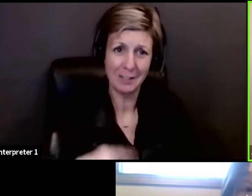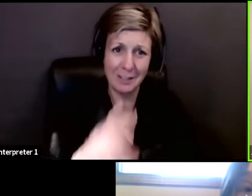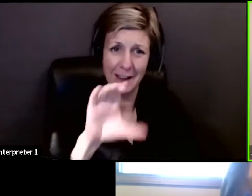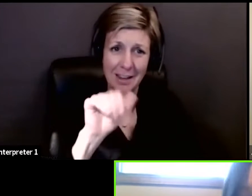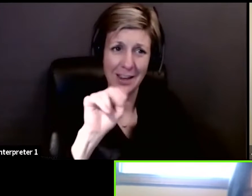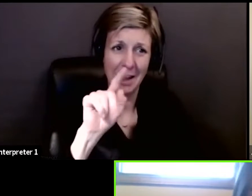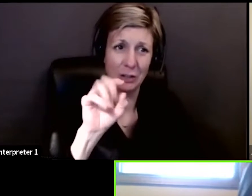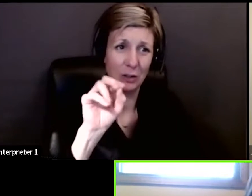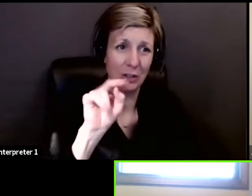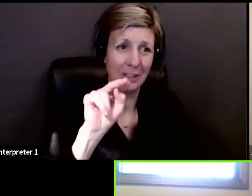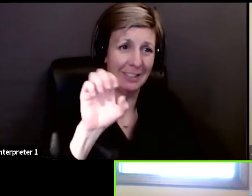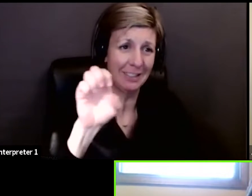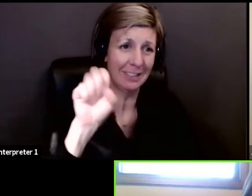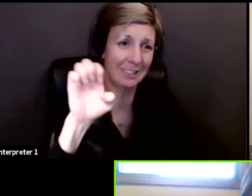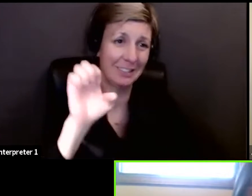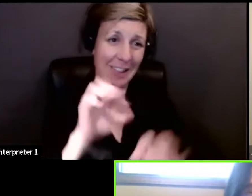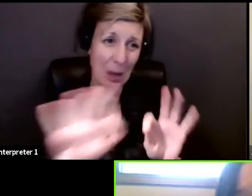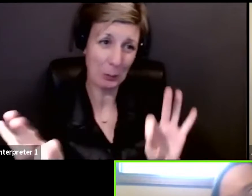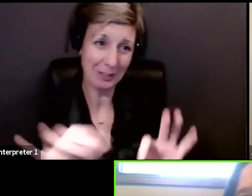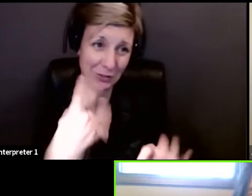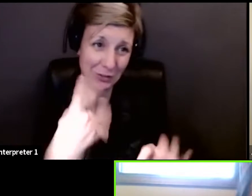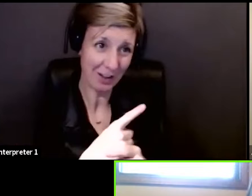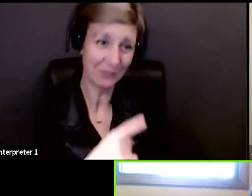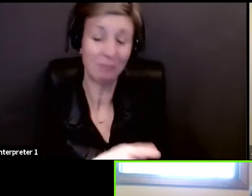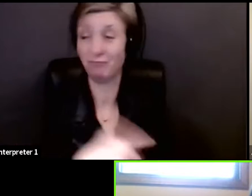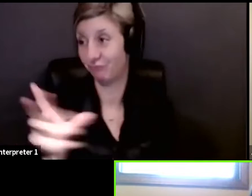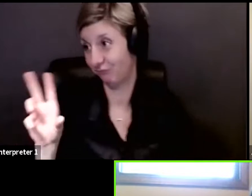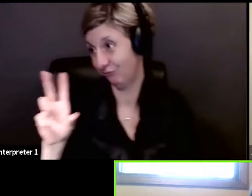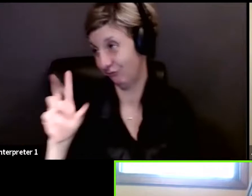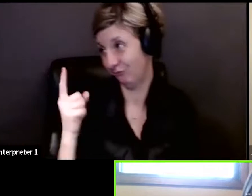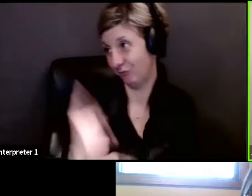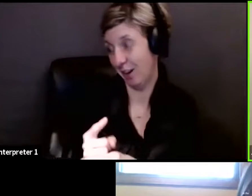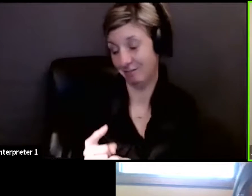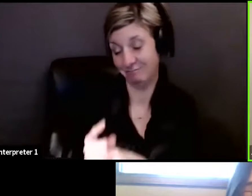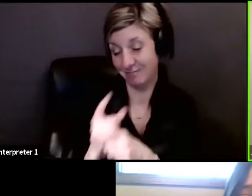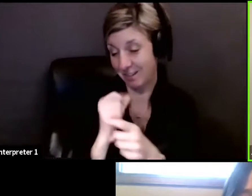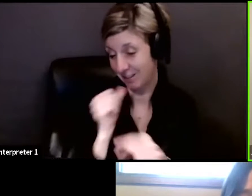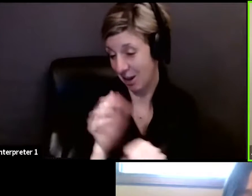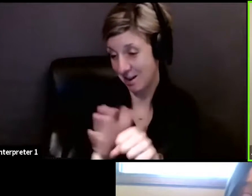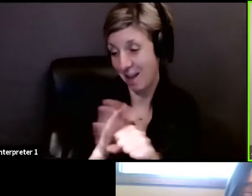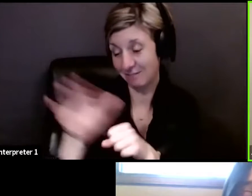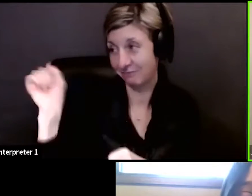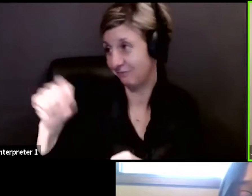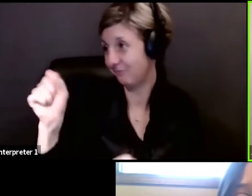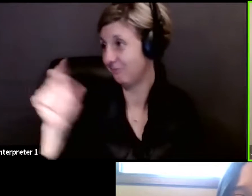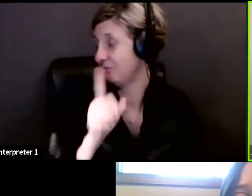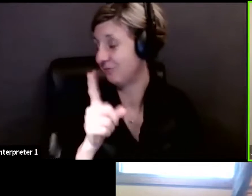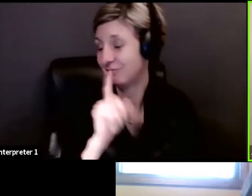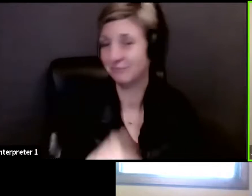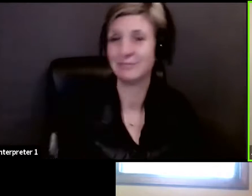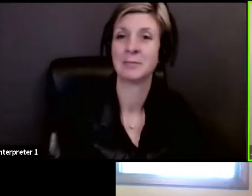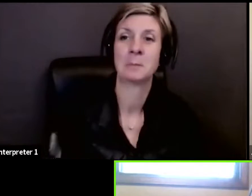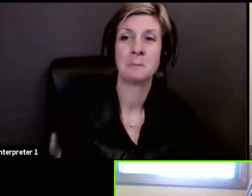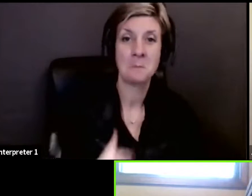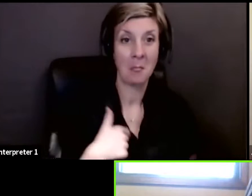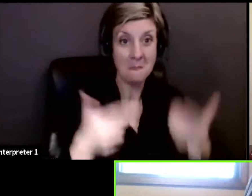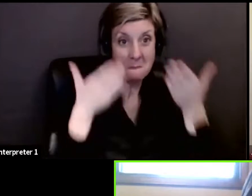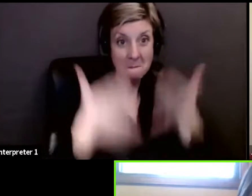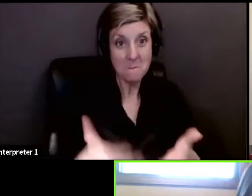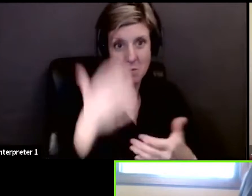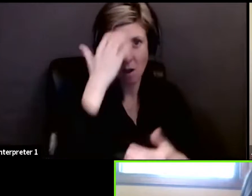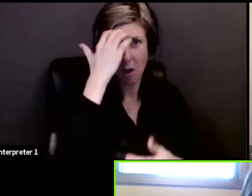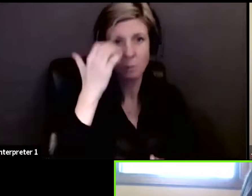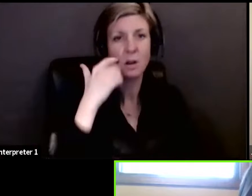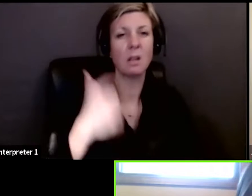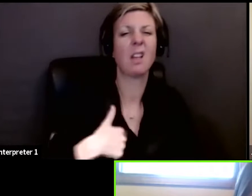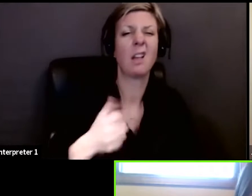to They get their. don't. Yeah, They they could don't. hire And, right. And while I was in there, they put me in the hole and I